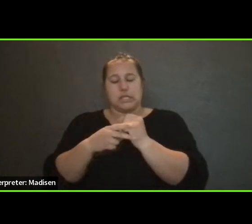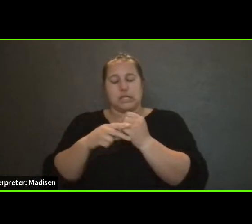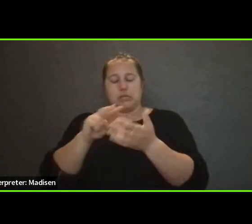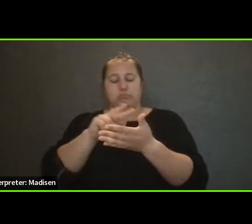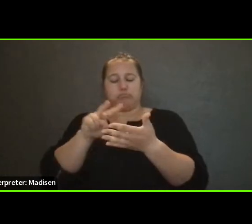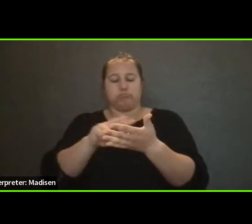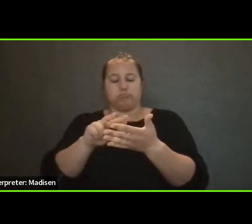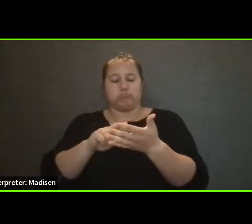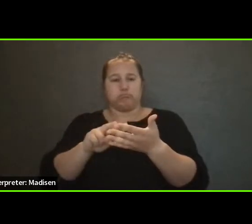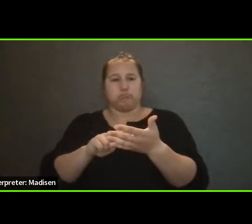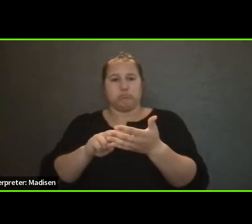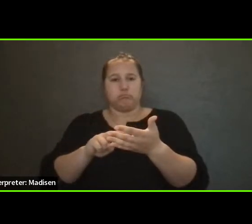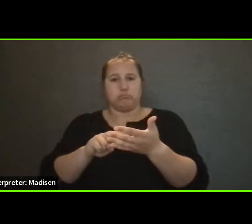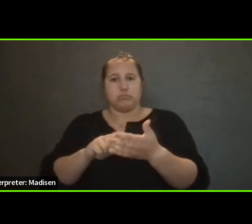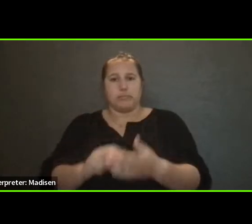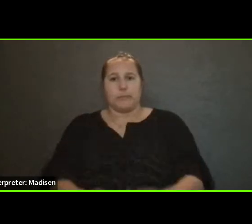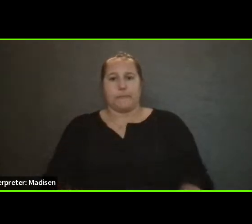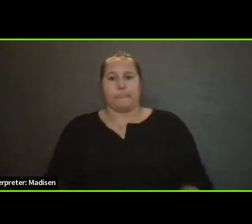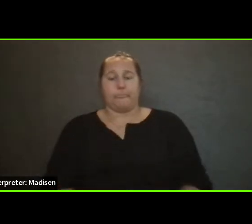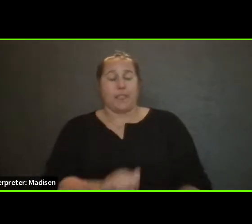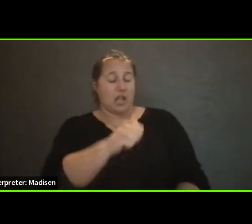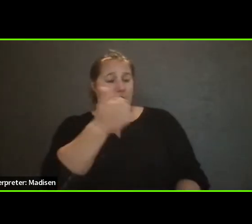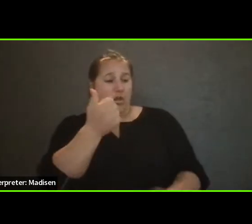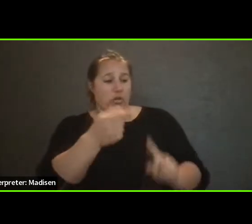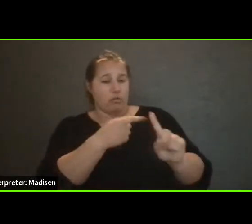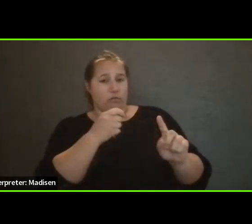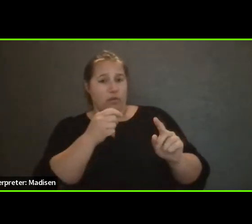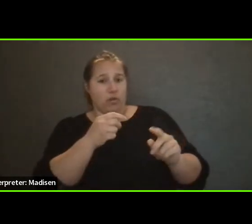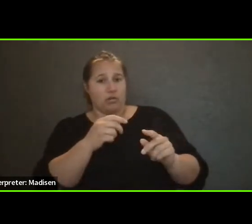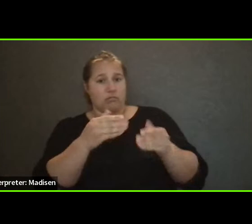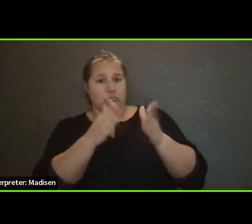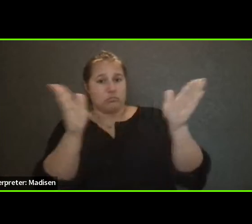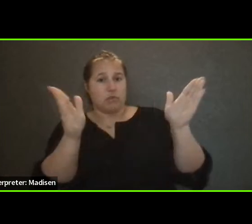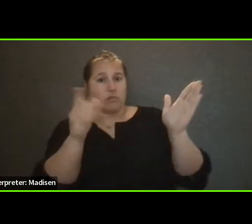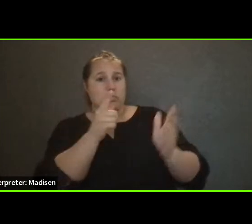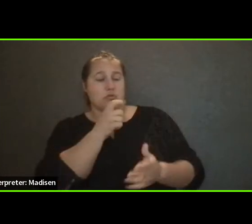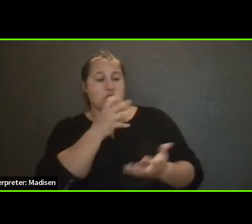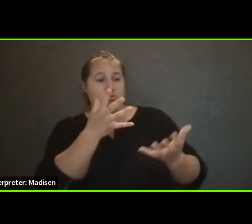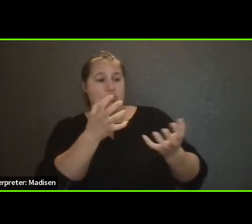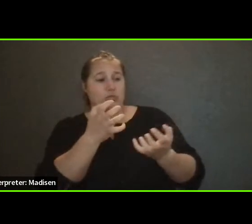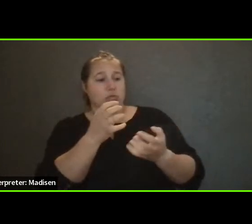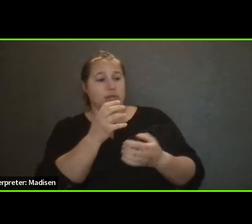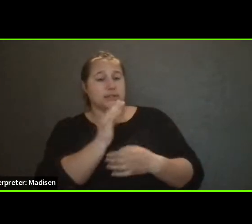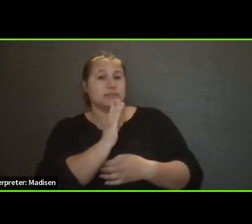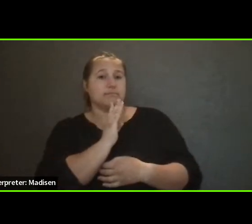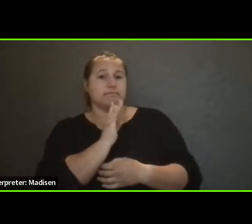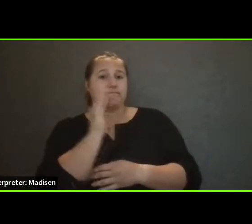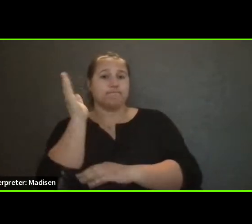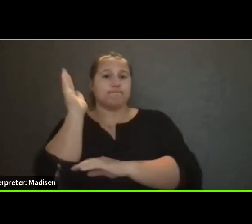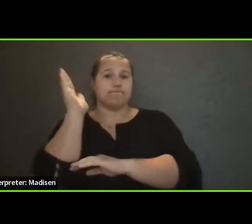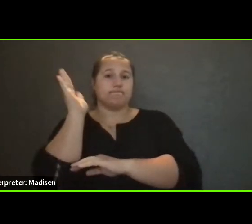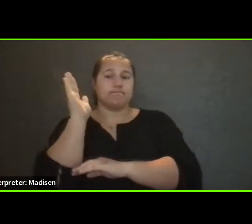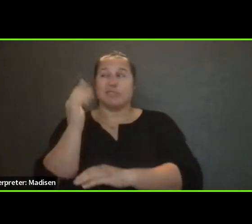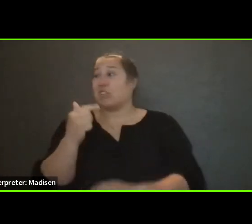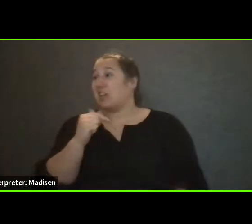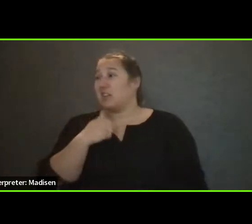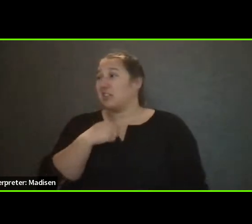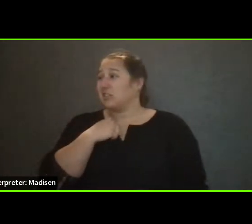Is there anyone else from the public here that wishes to speak? I don't think so.